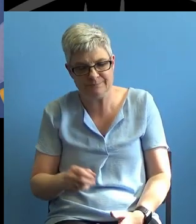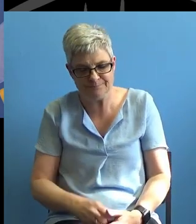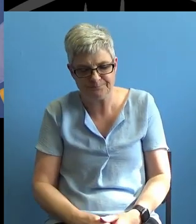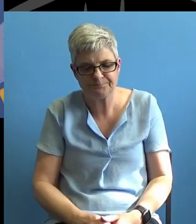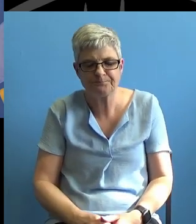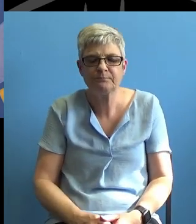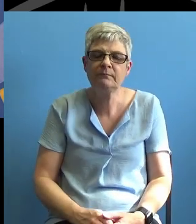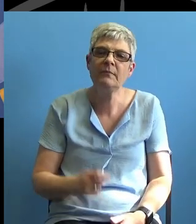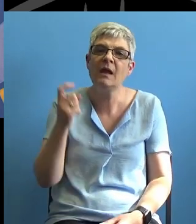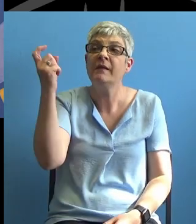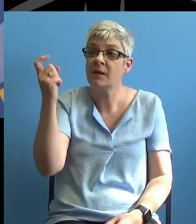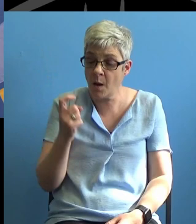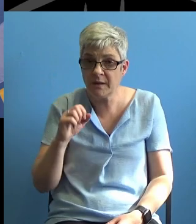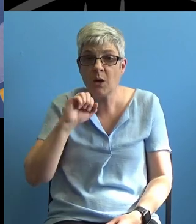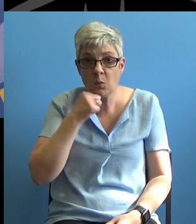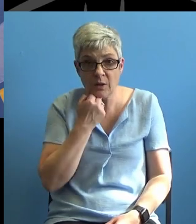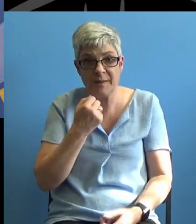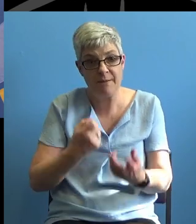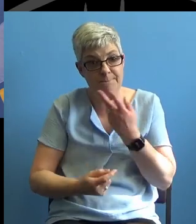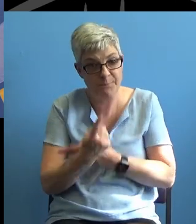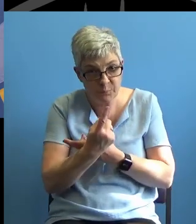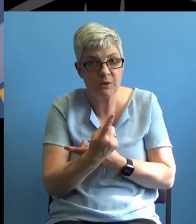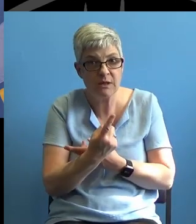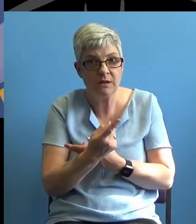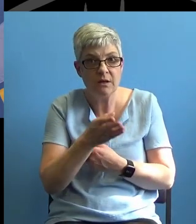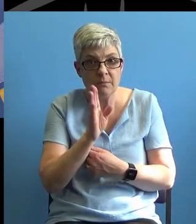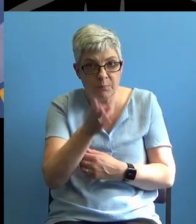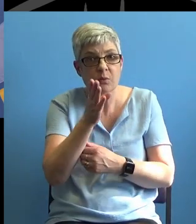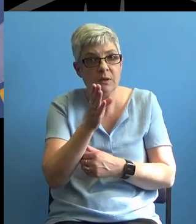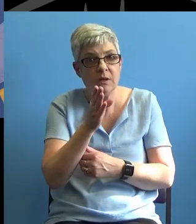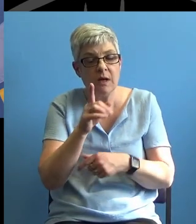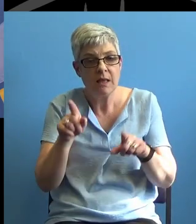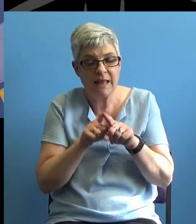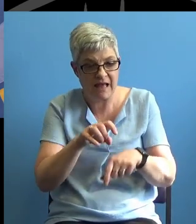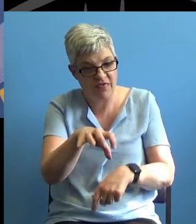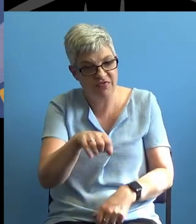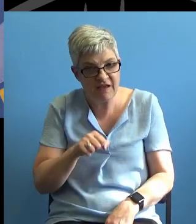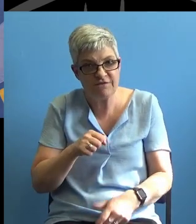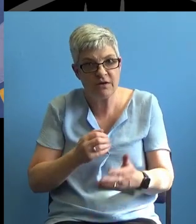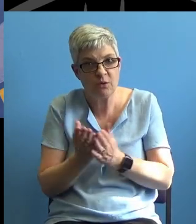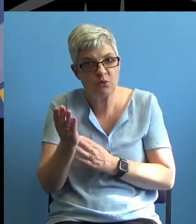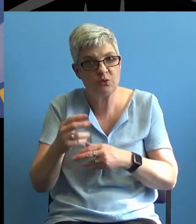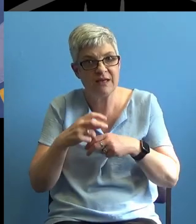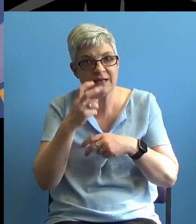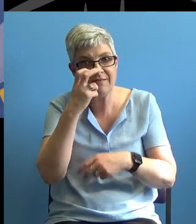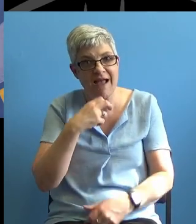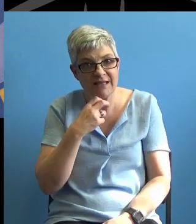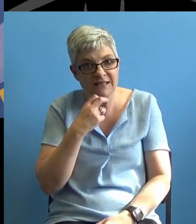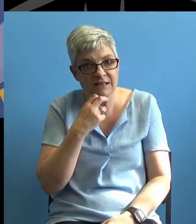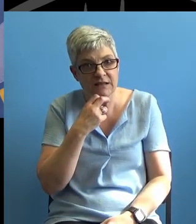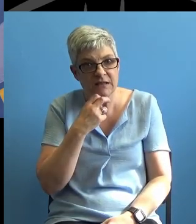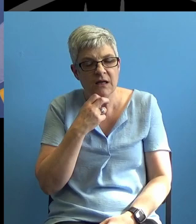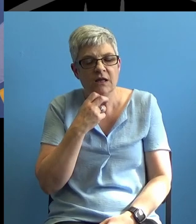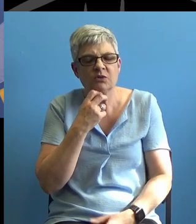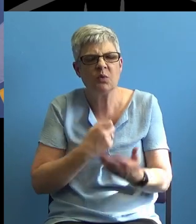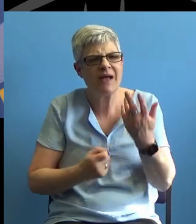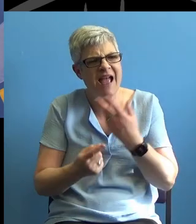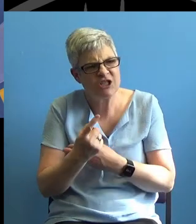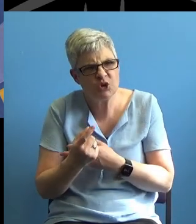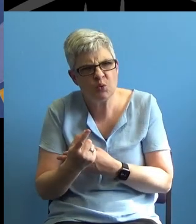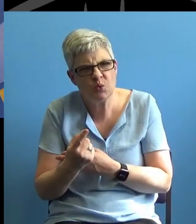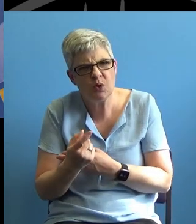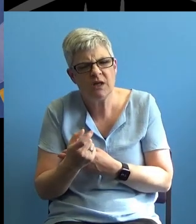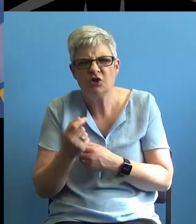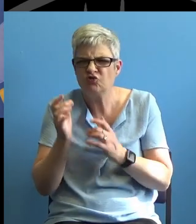But the coming, we're told, verse 2, will be sudden, like a thief in the night. And so the issue for us is not really, is